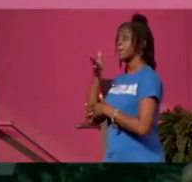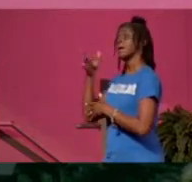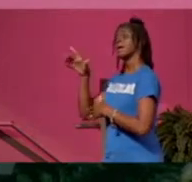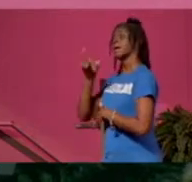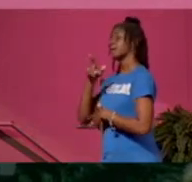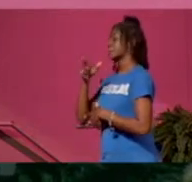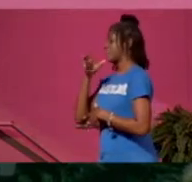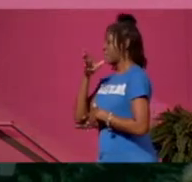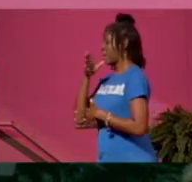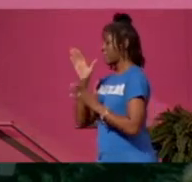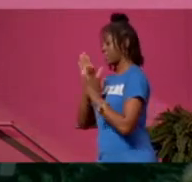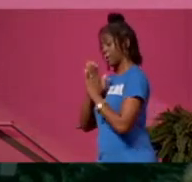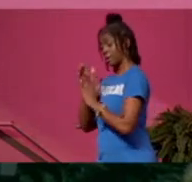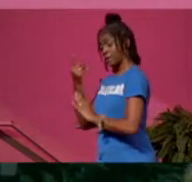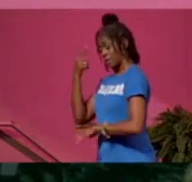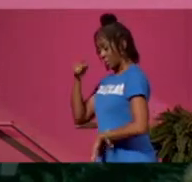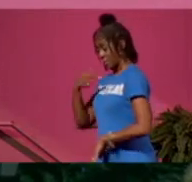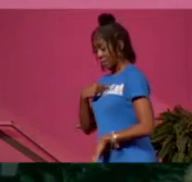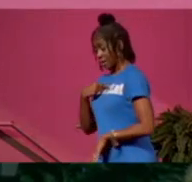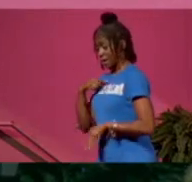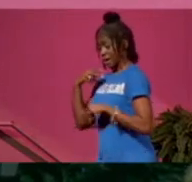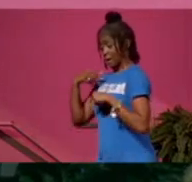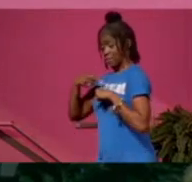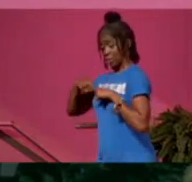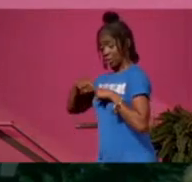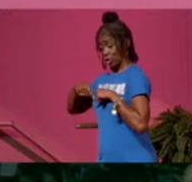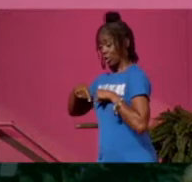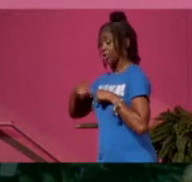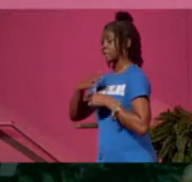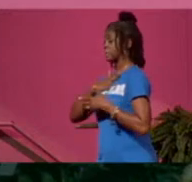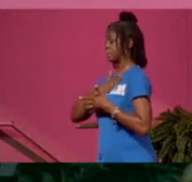nervous. Speak word over me.